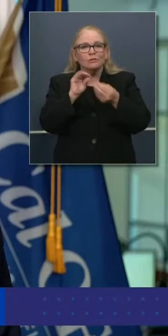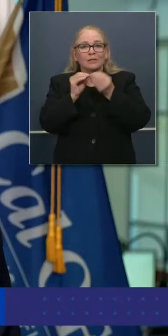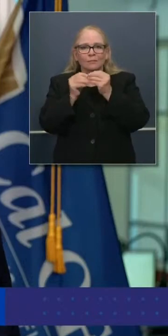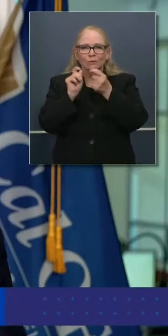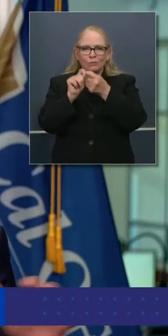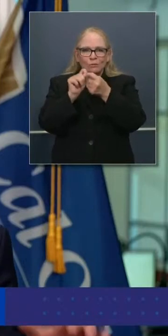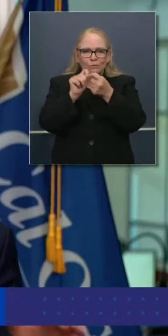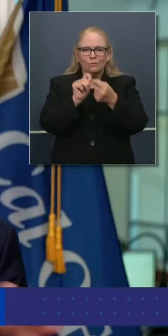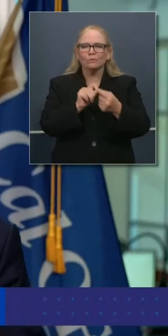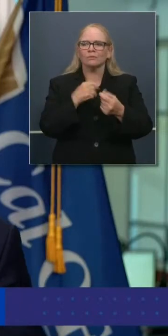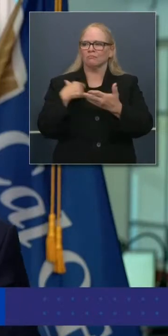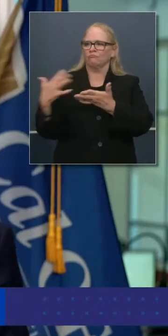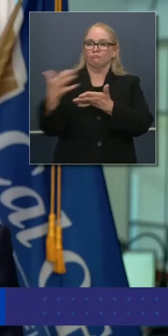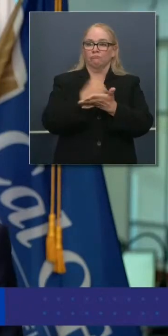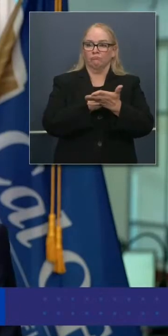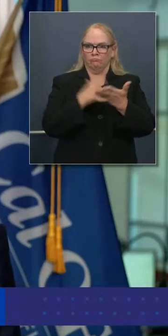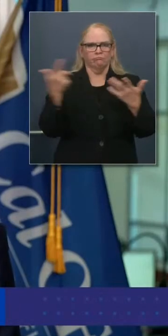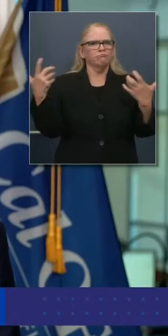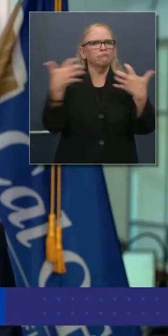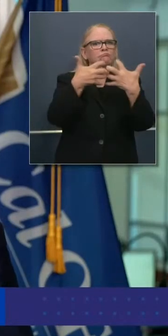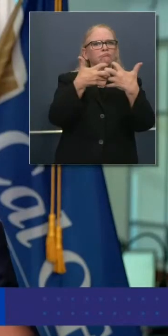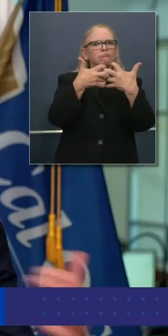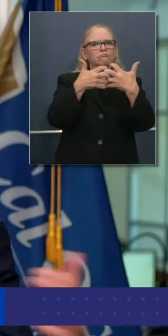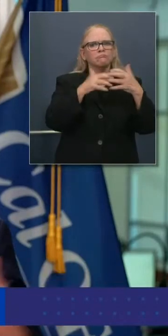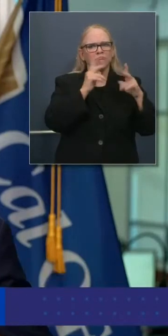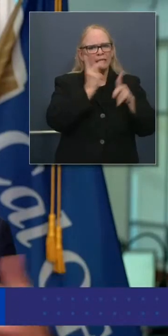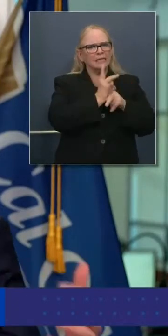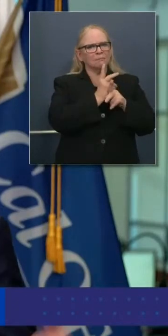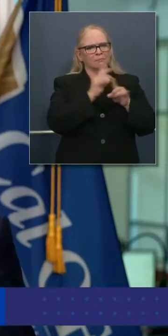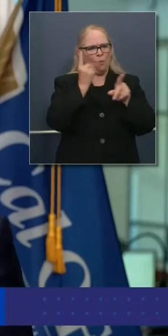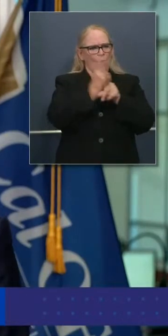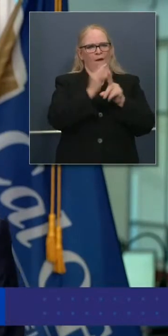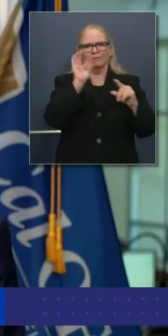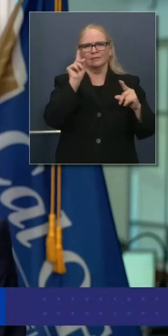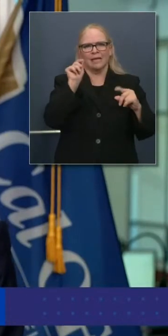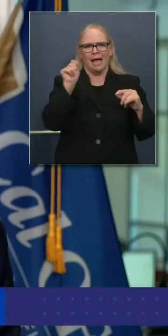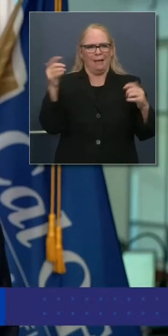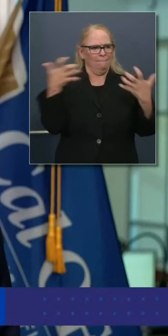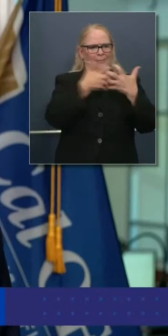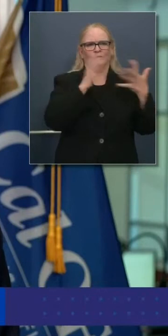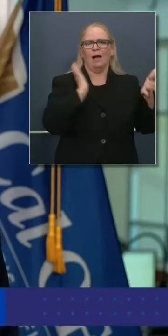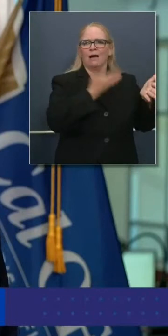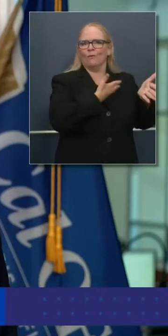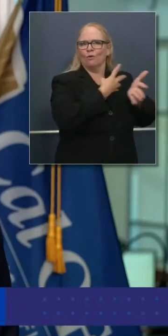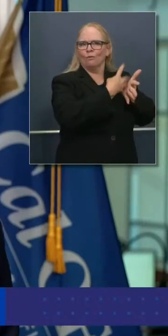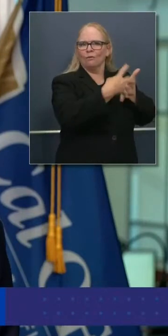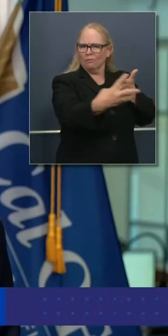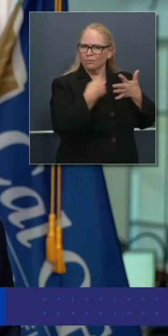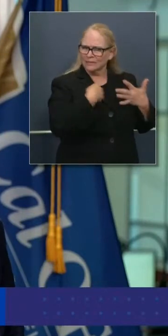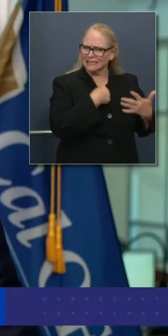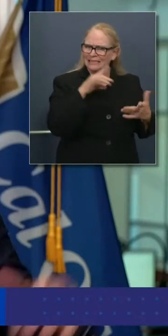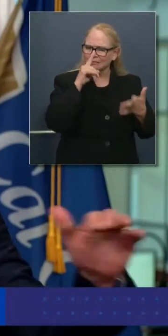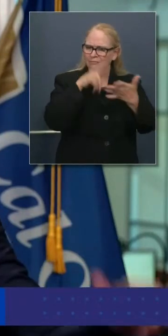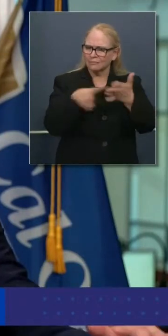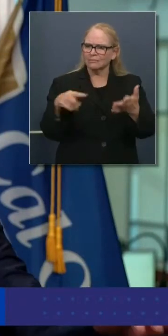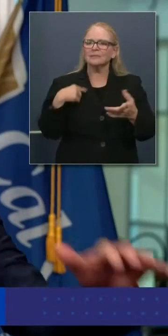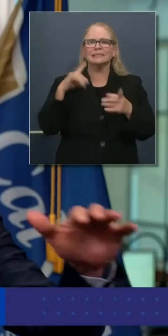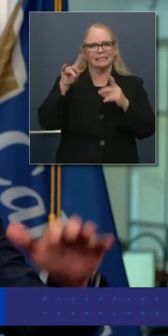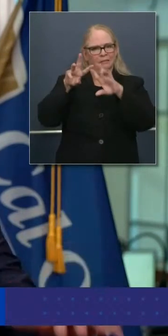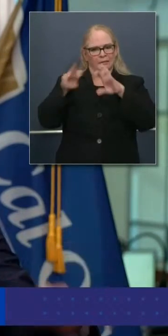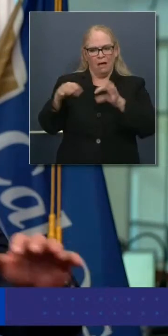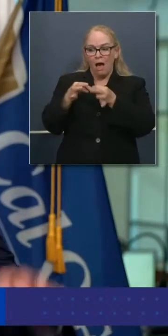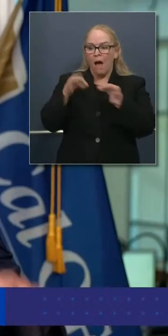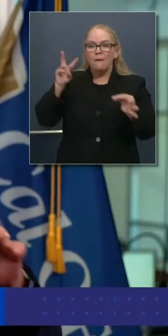state. And I believe over the course of the next day or two, when we assess the total number of positives based on that backlog, that you will